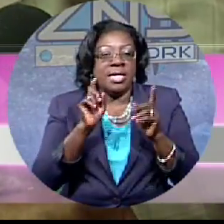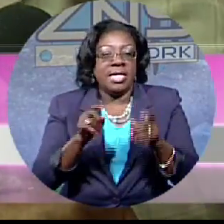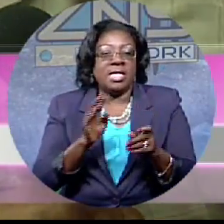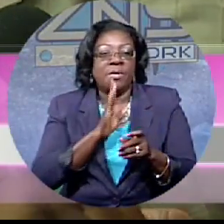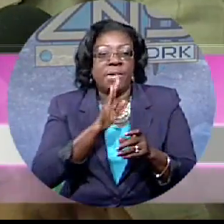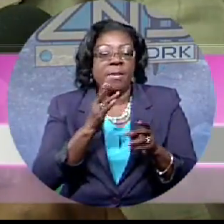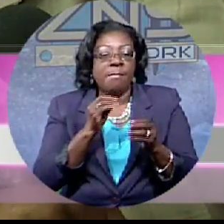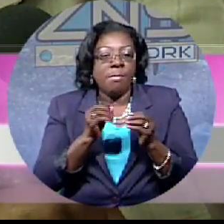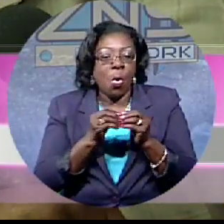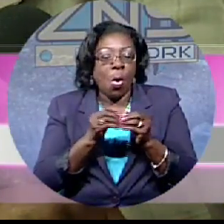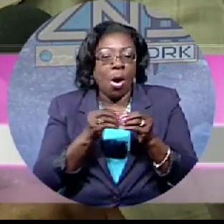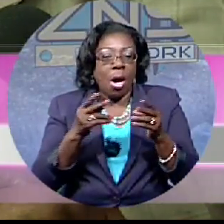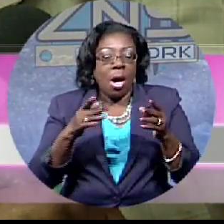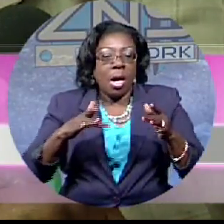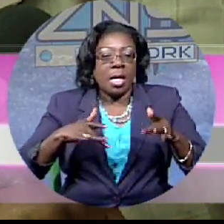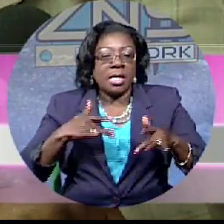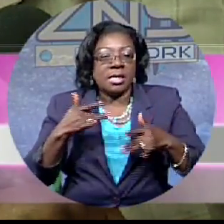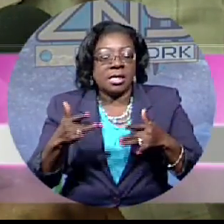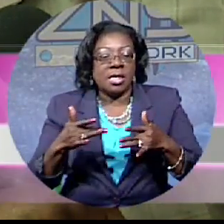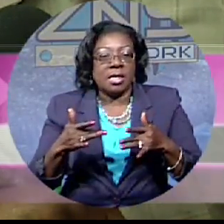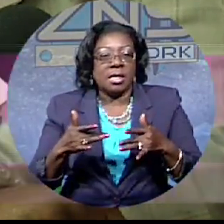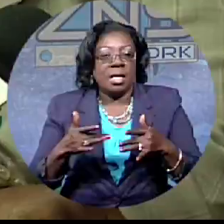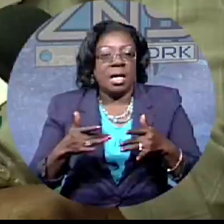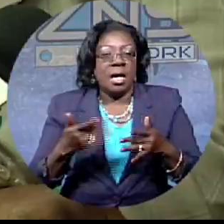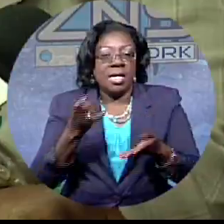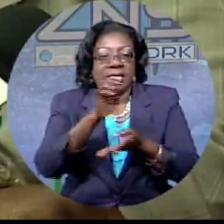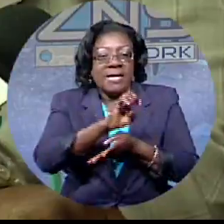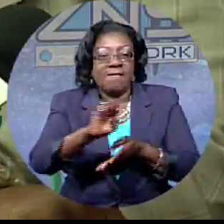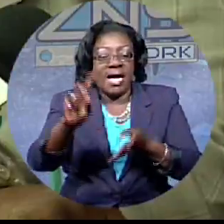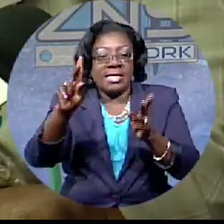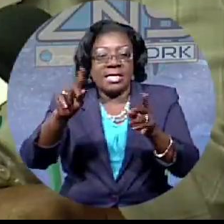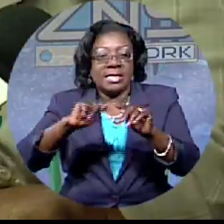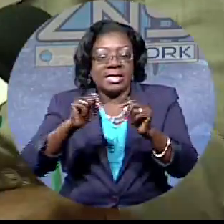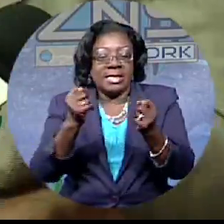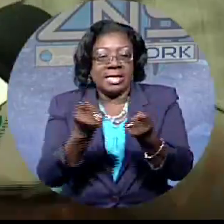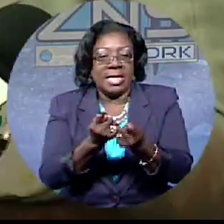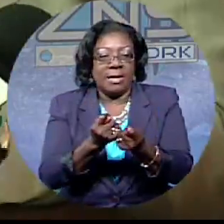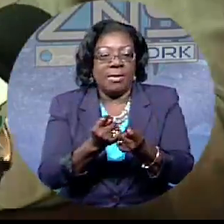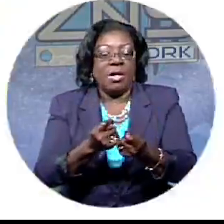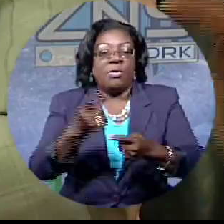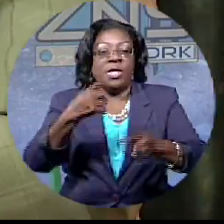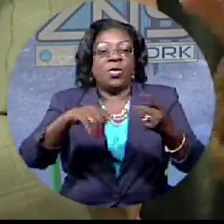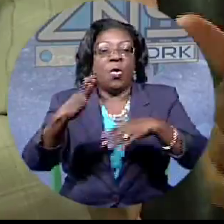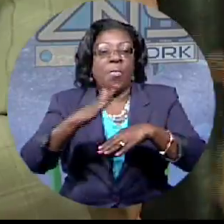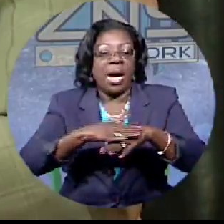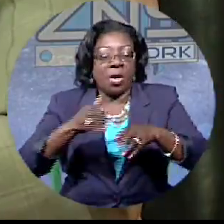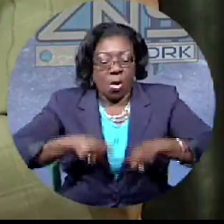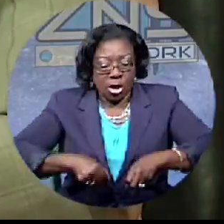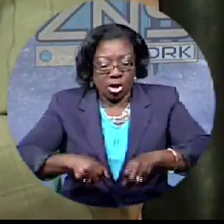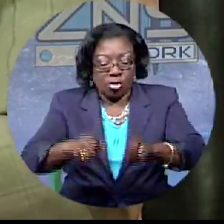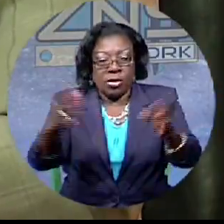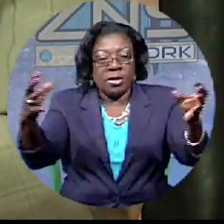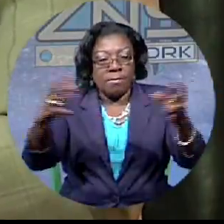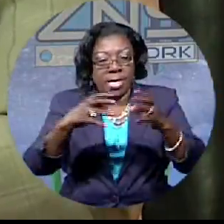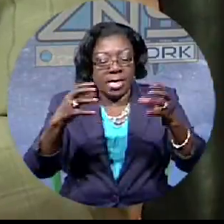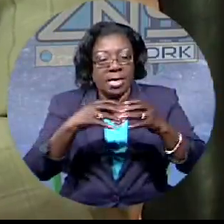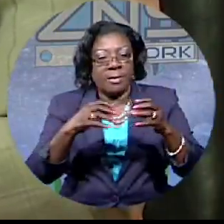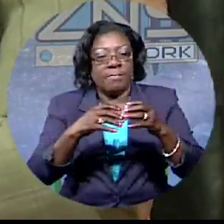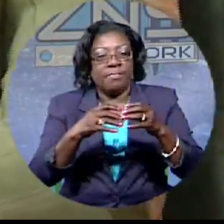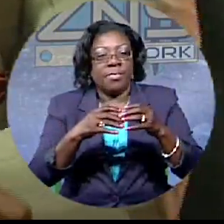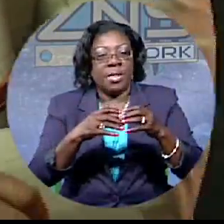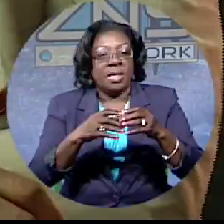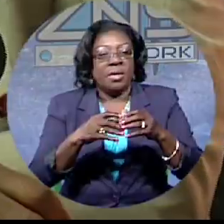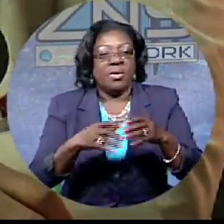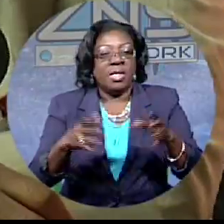encourage my evangelism team to go out in the community. We need to get back to street meeting. We need to target the boys who think that they're bad. And